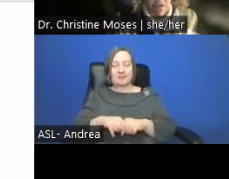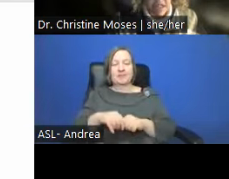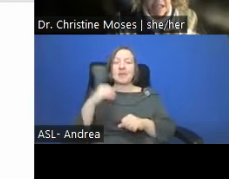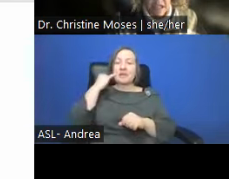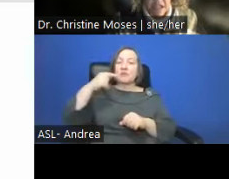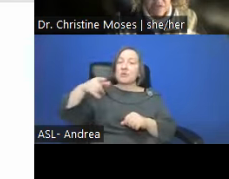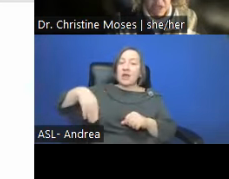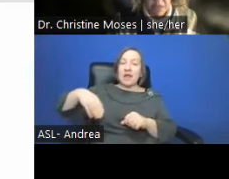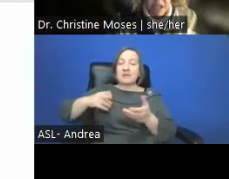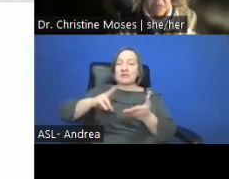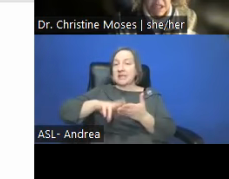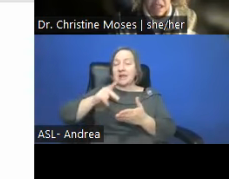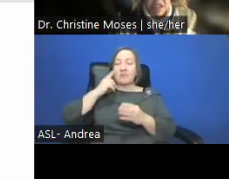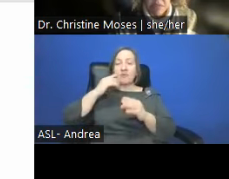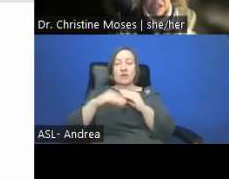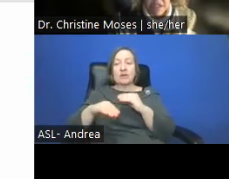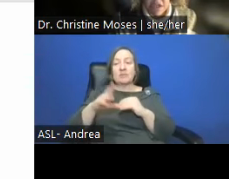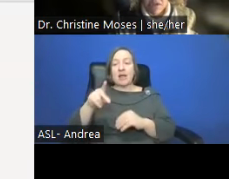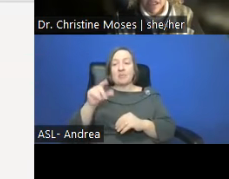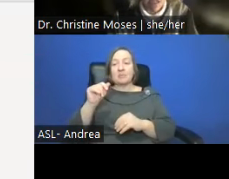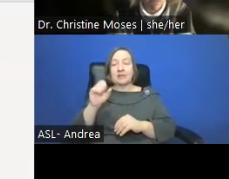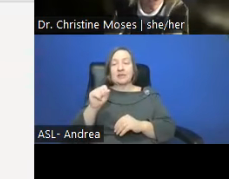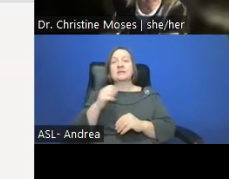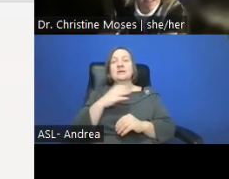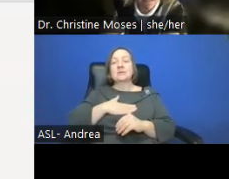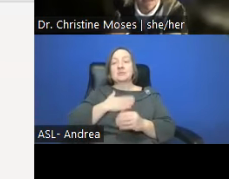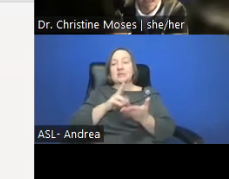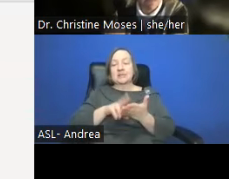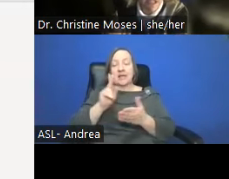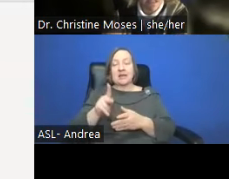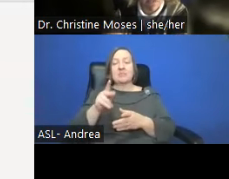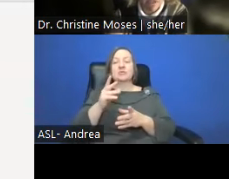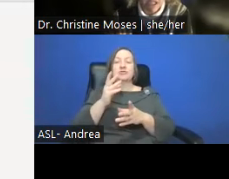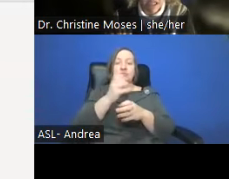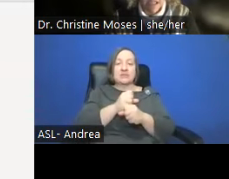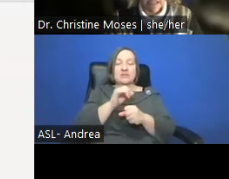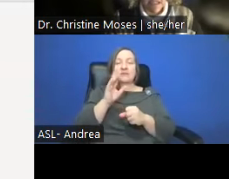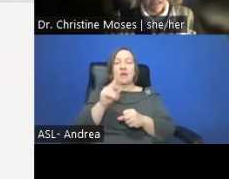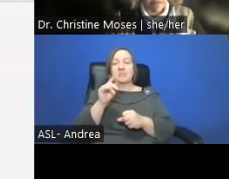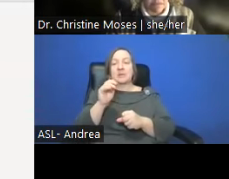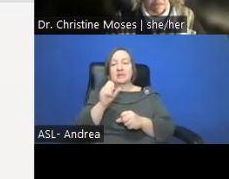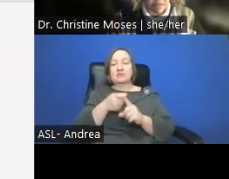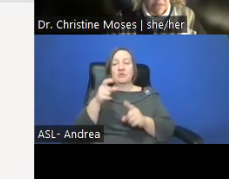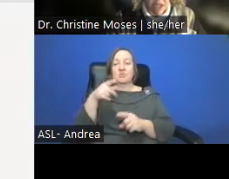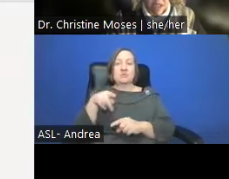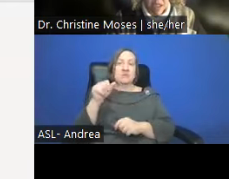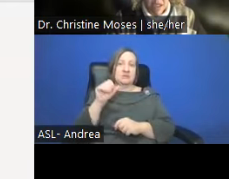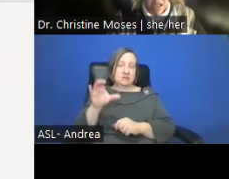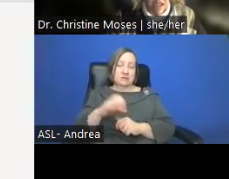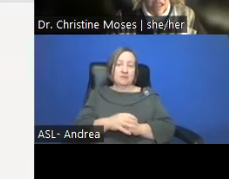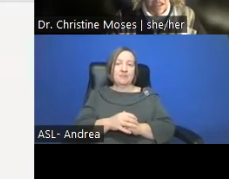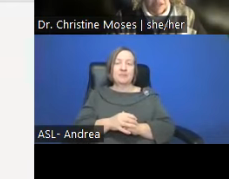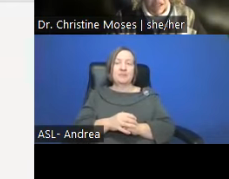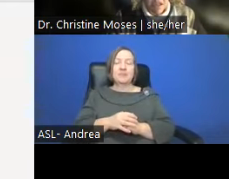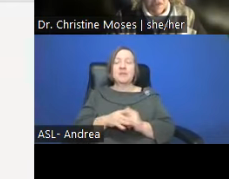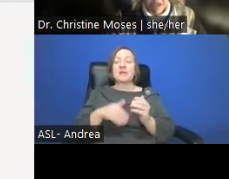not already signed up for email updates, please also sign up to receive the updates from the PAC.